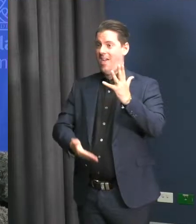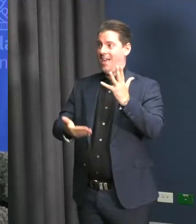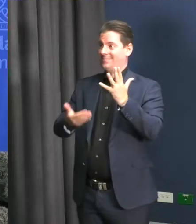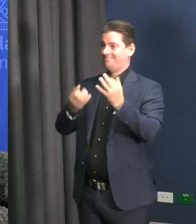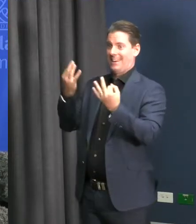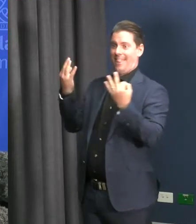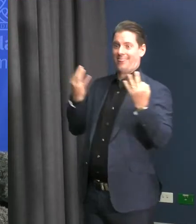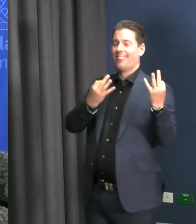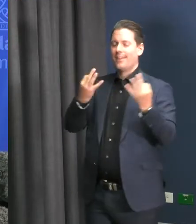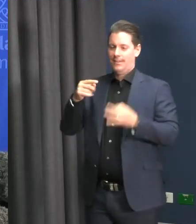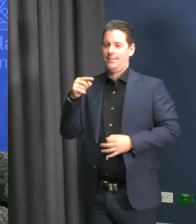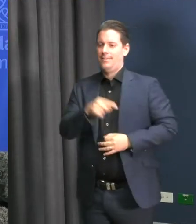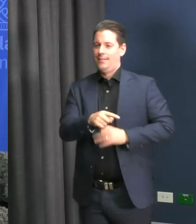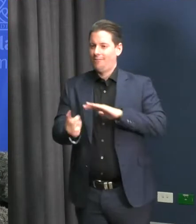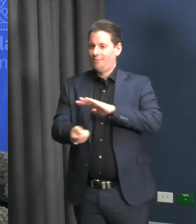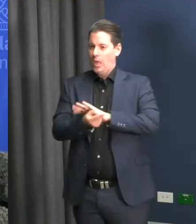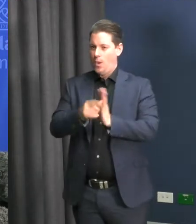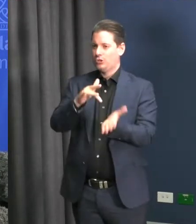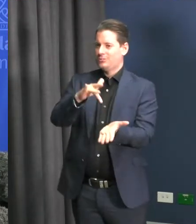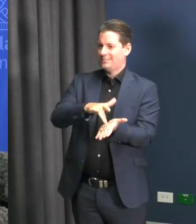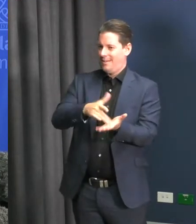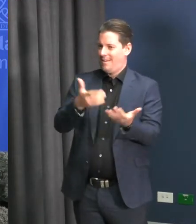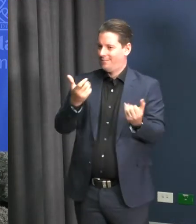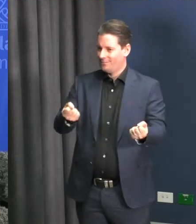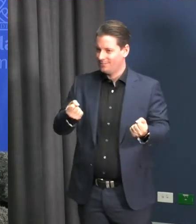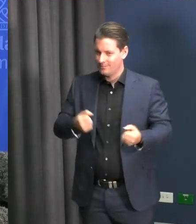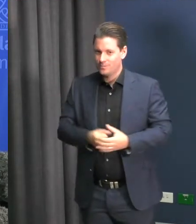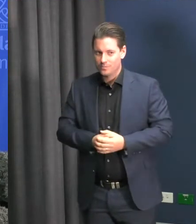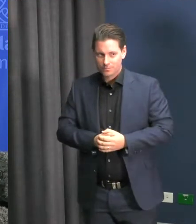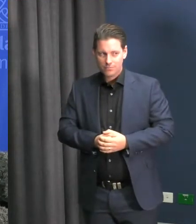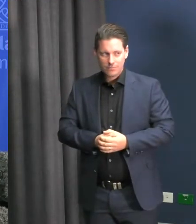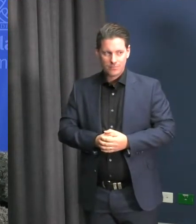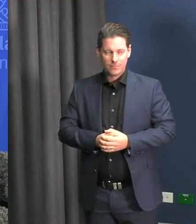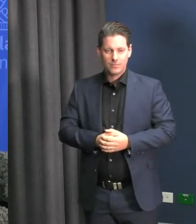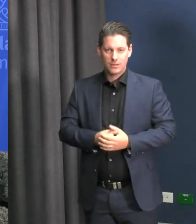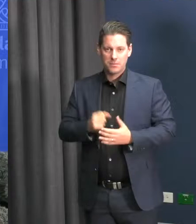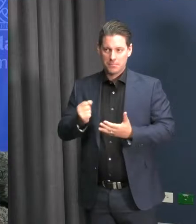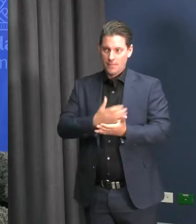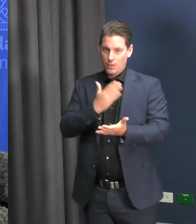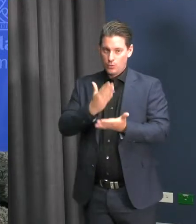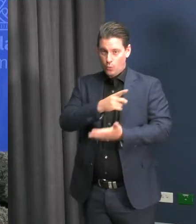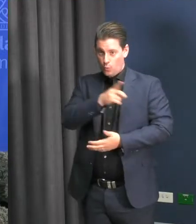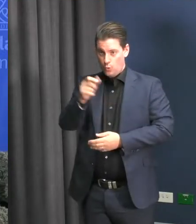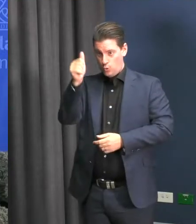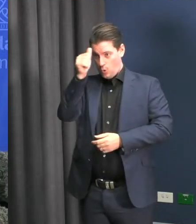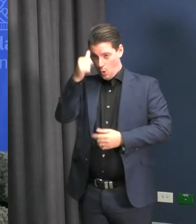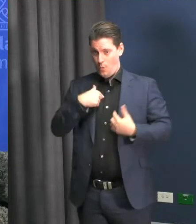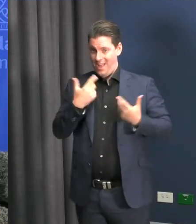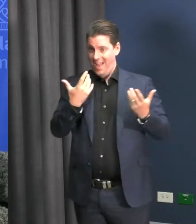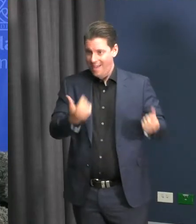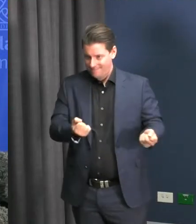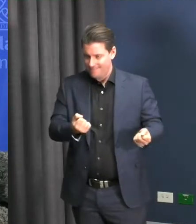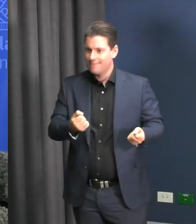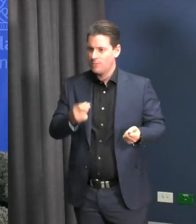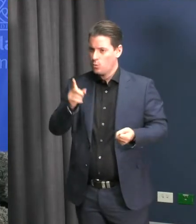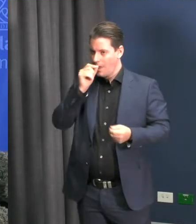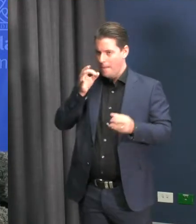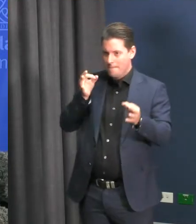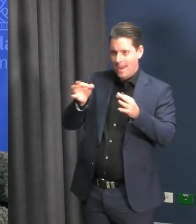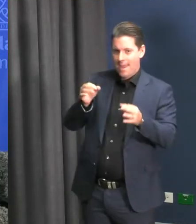and they are in place, and we're making sure that Queenslanders are aware of that as this